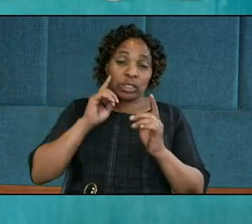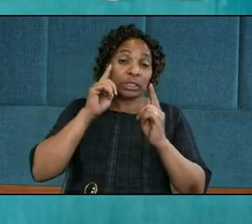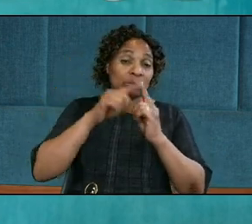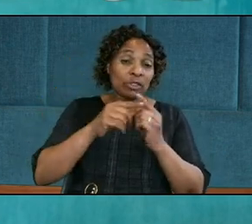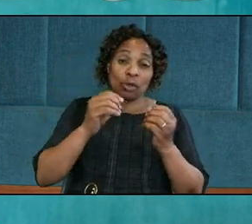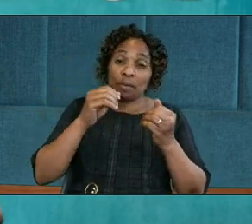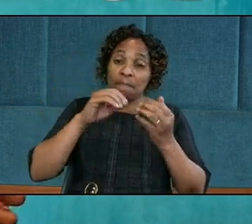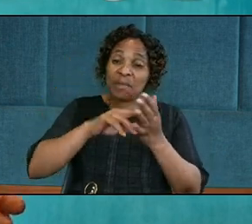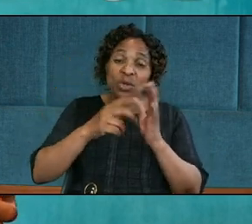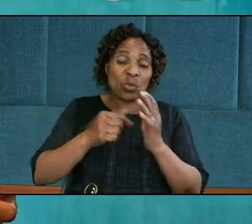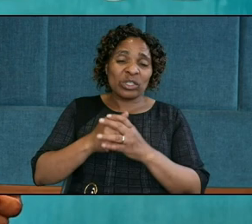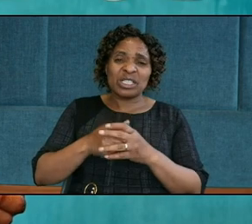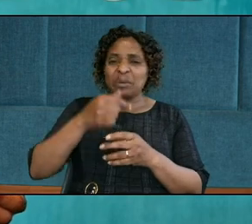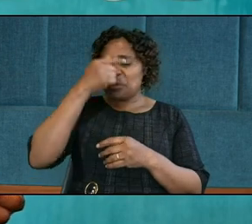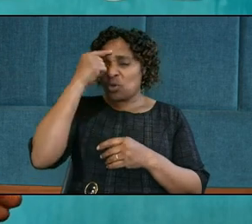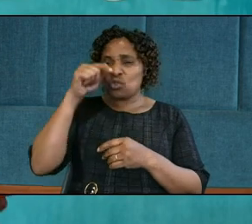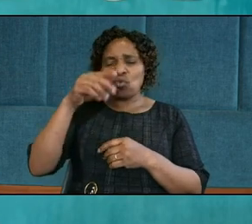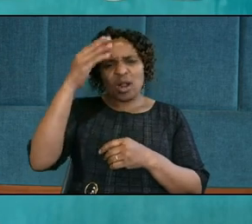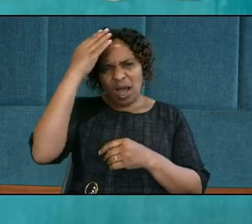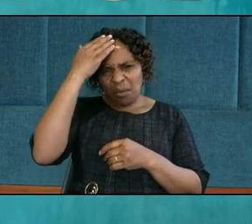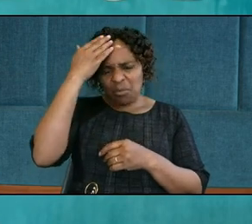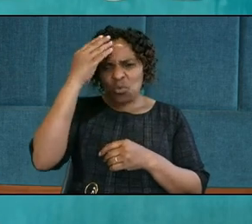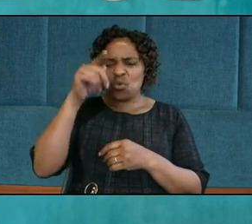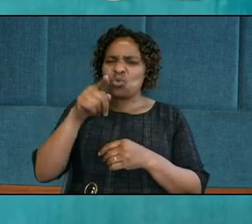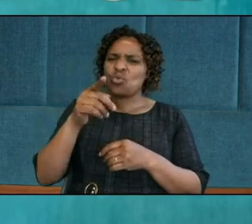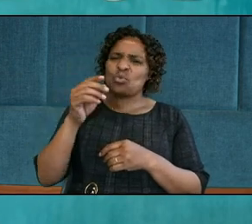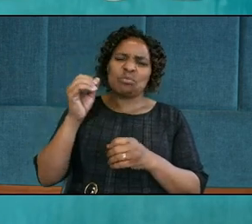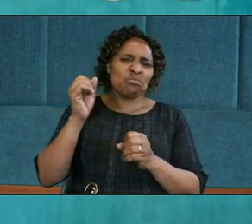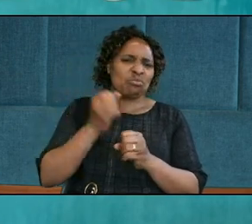doesn't mean that because you are humble,